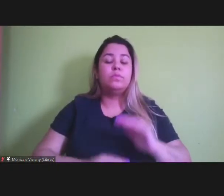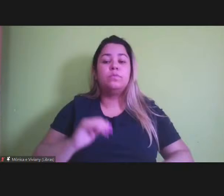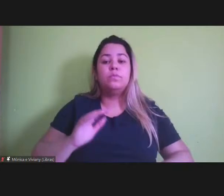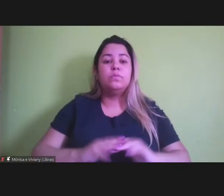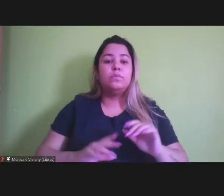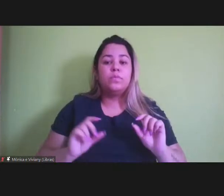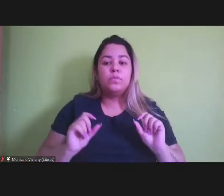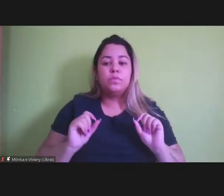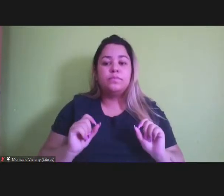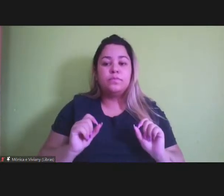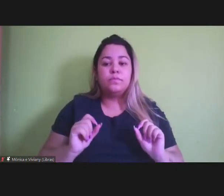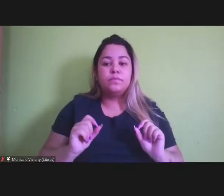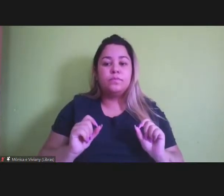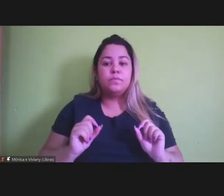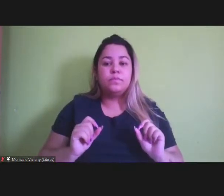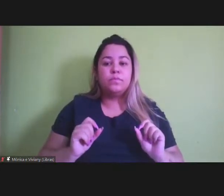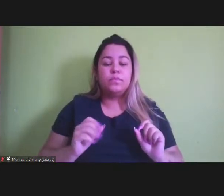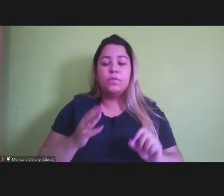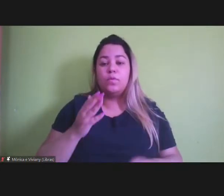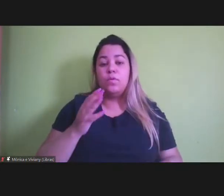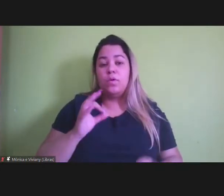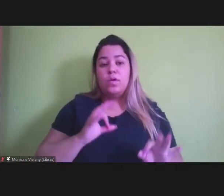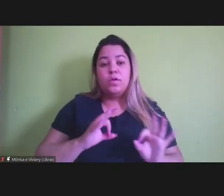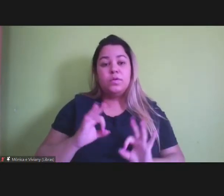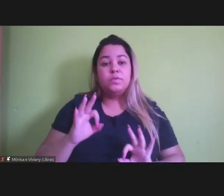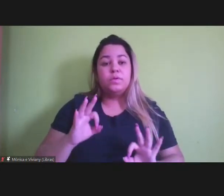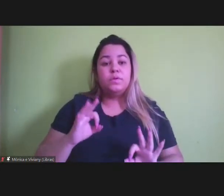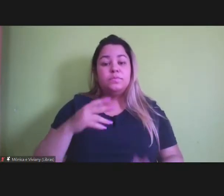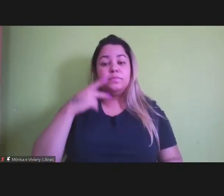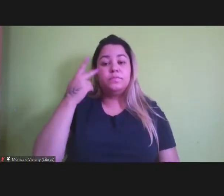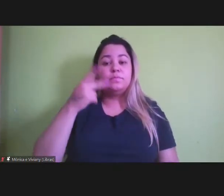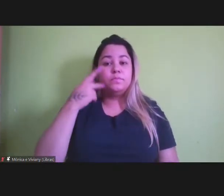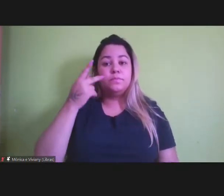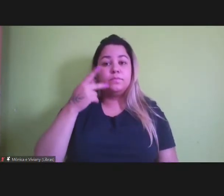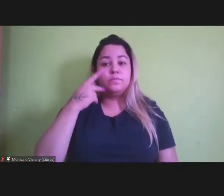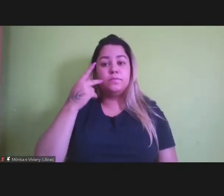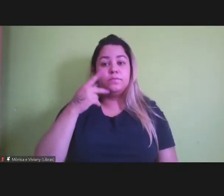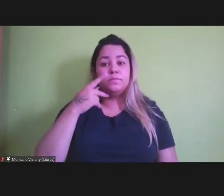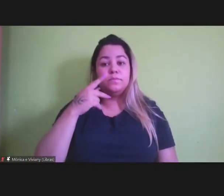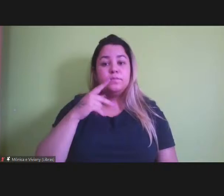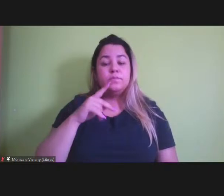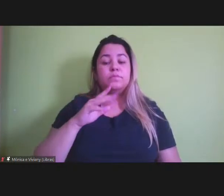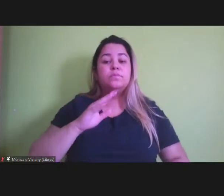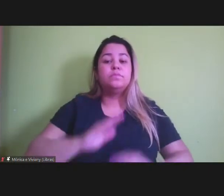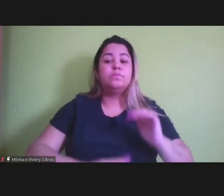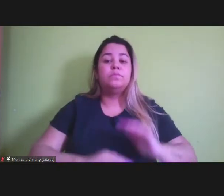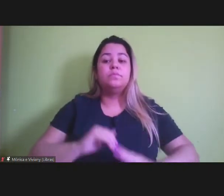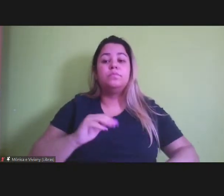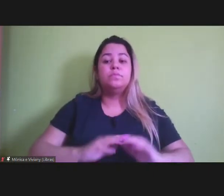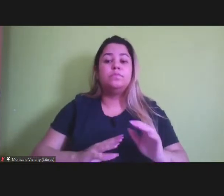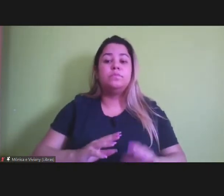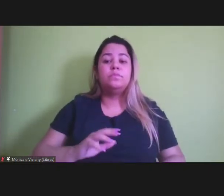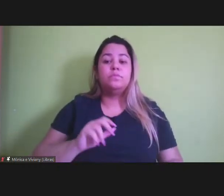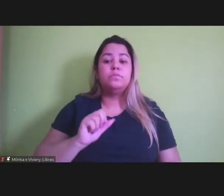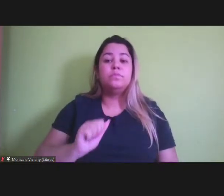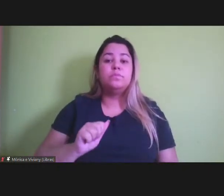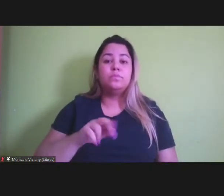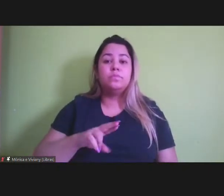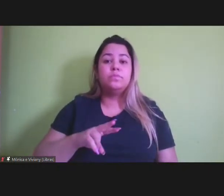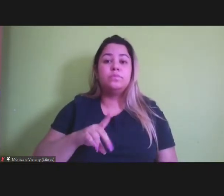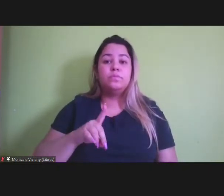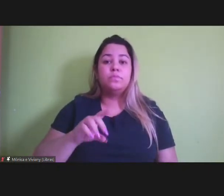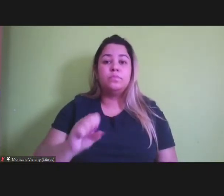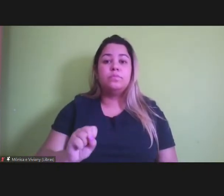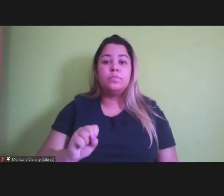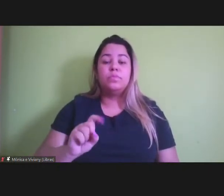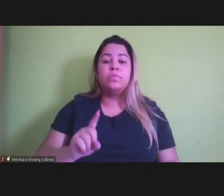exists, other professionals do it, but bring it to inside an alignment with the national policy of with the integrative